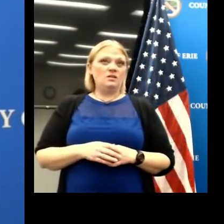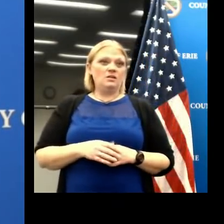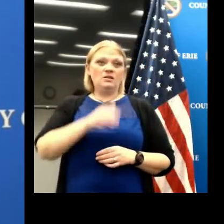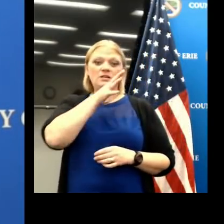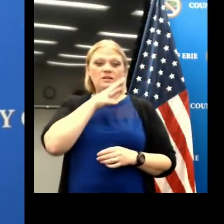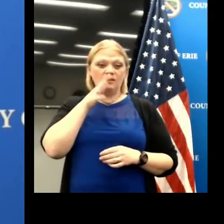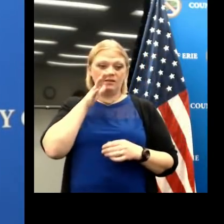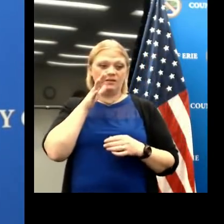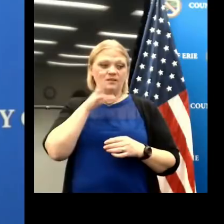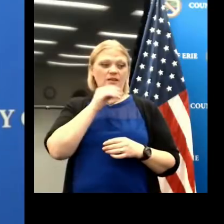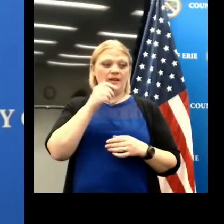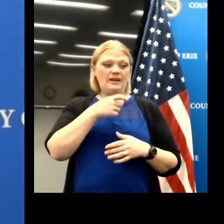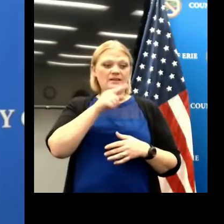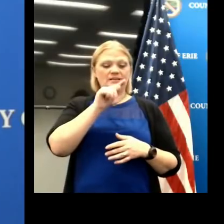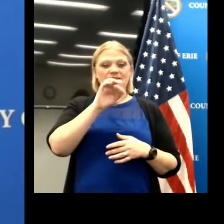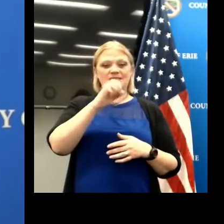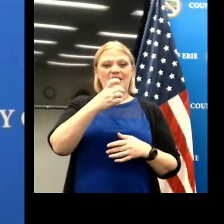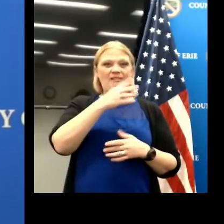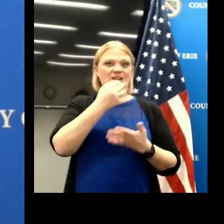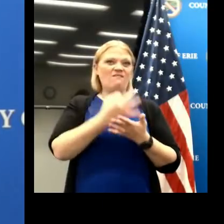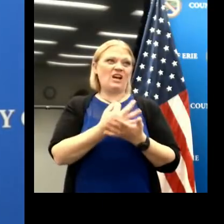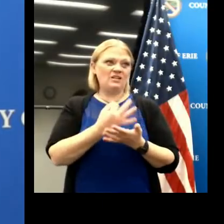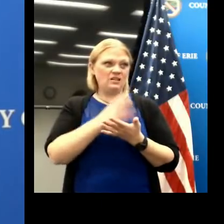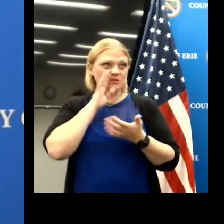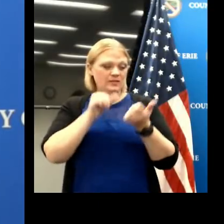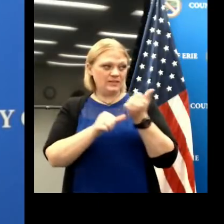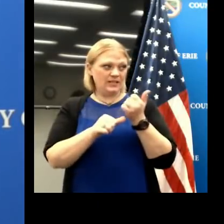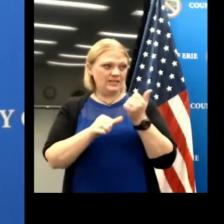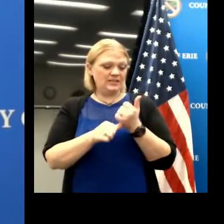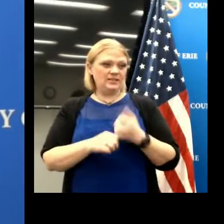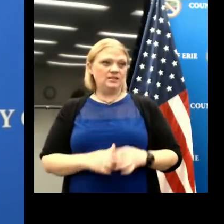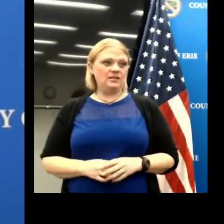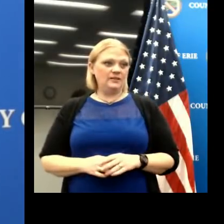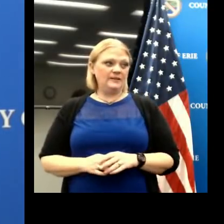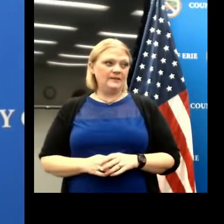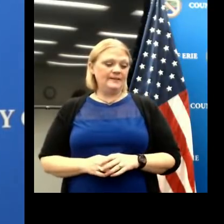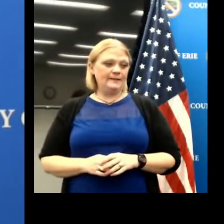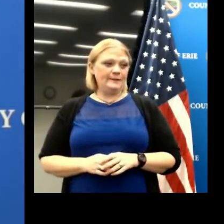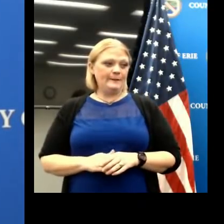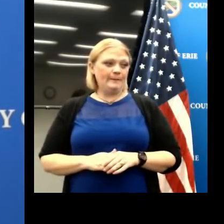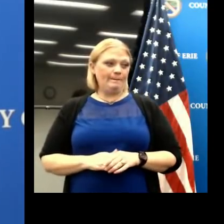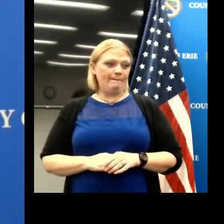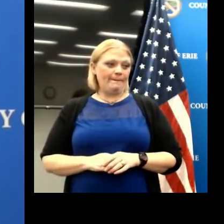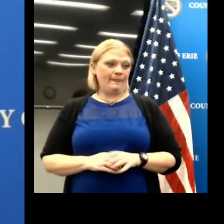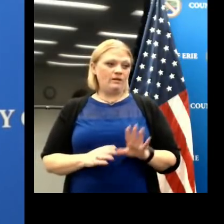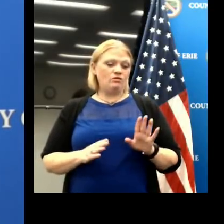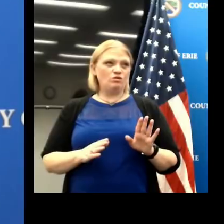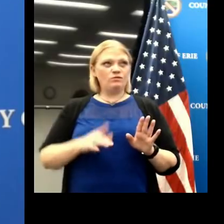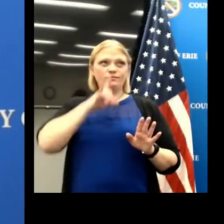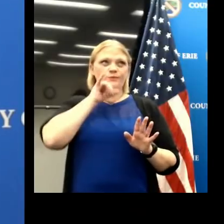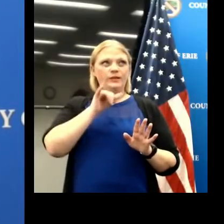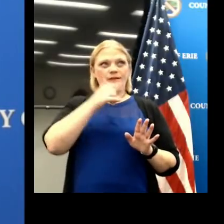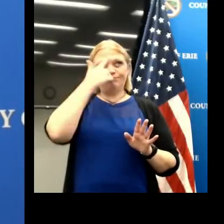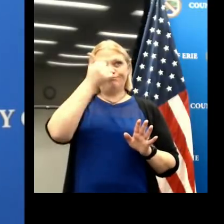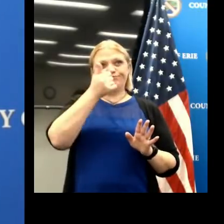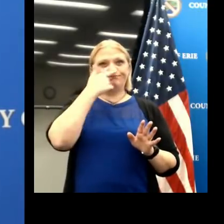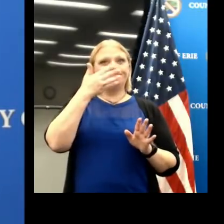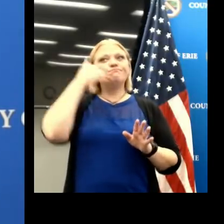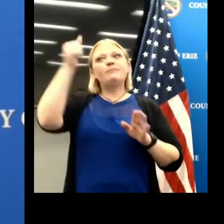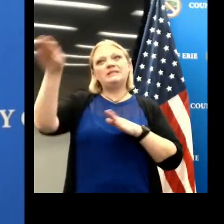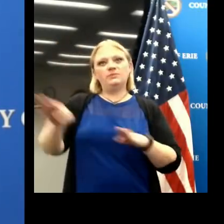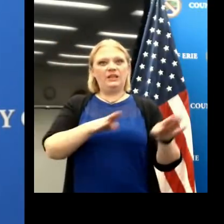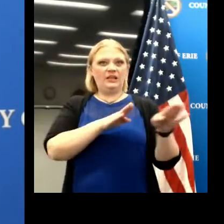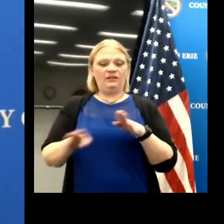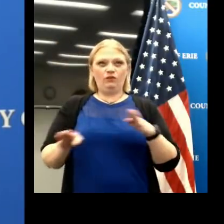State Department of Taxation and Finance, which will be assisting. So I'm just asking people to be on their best behavior. I